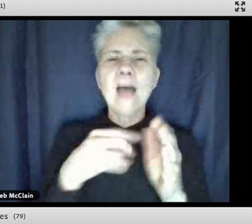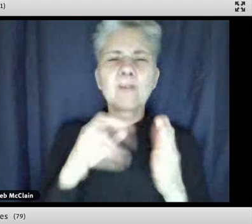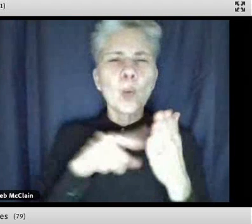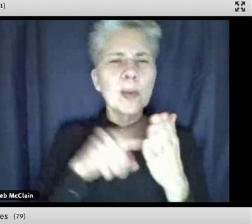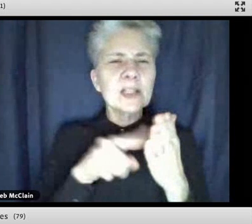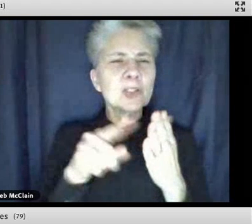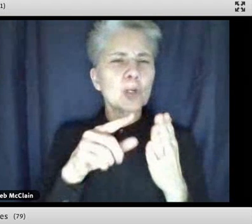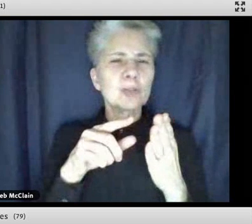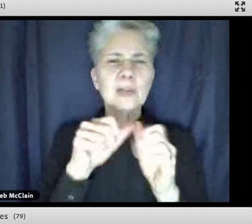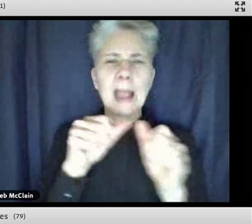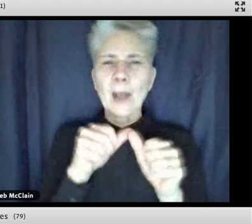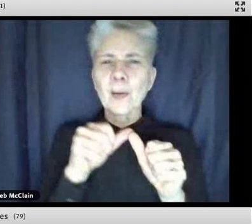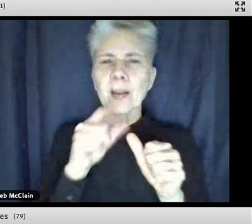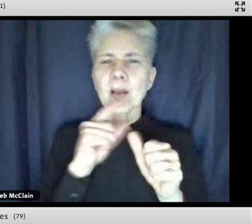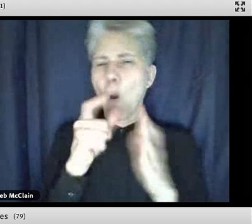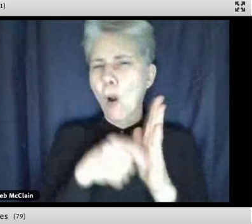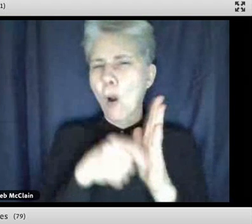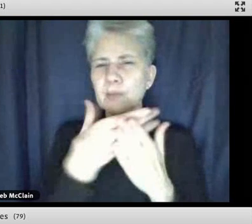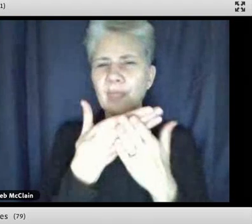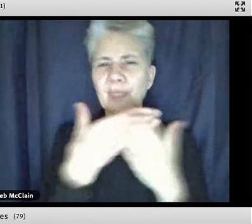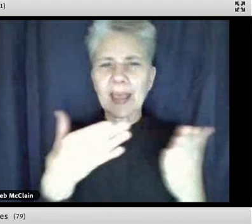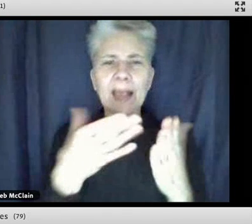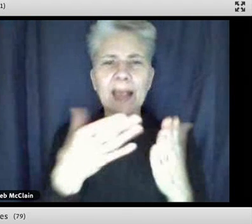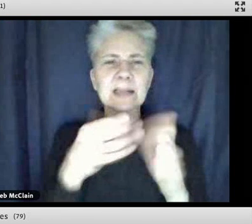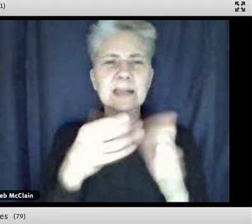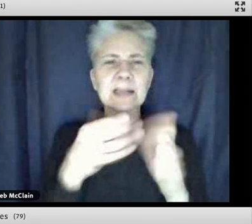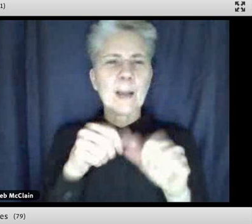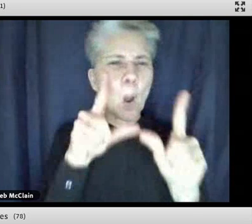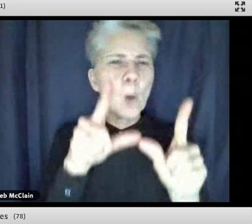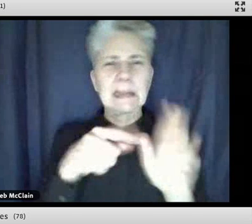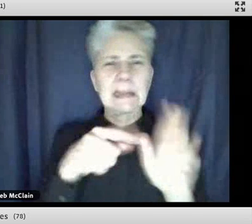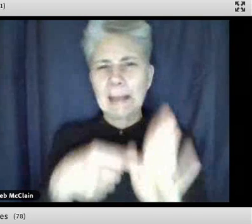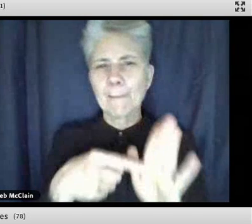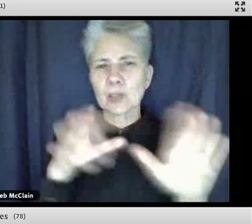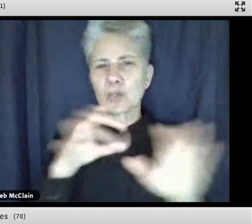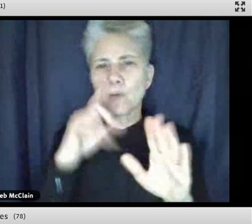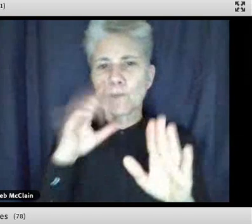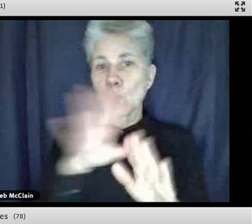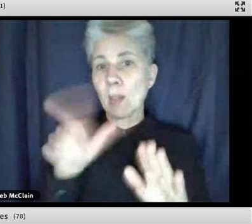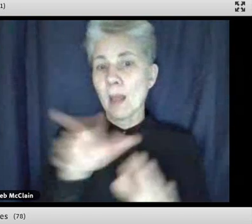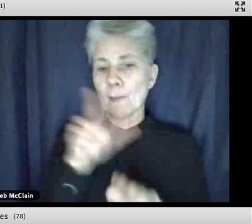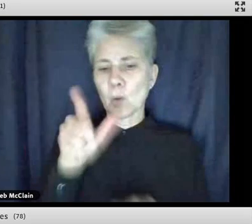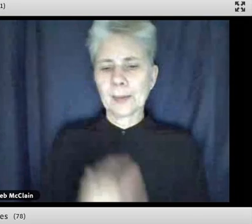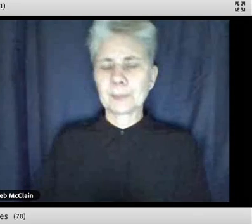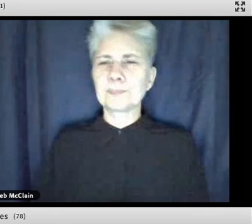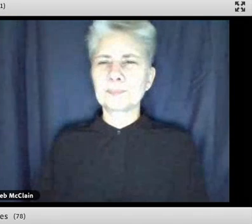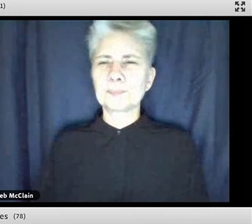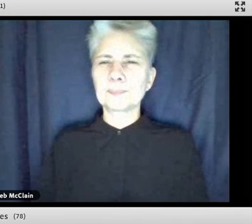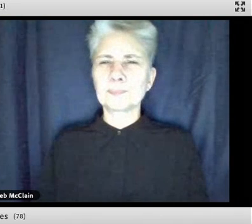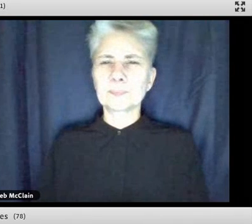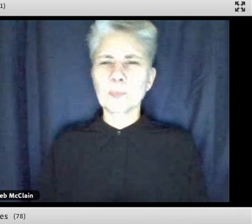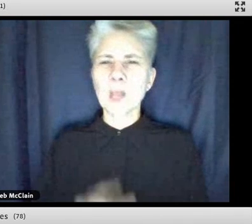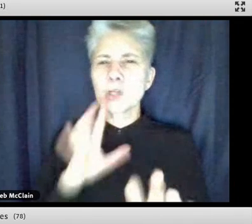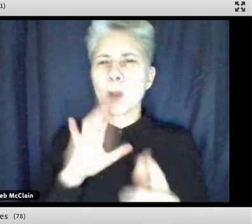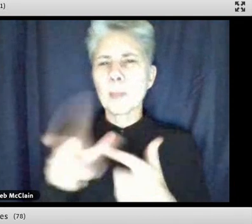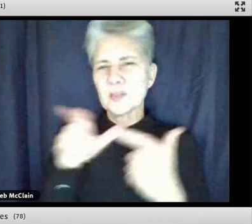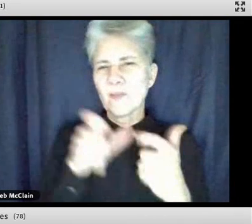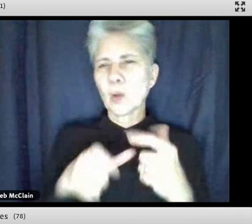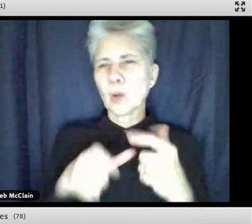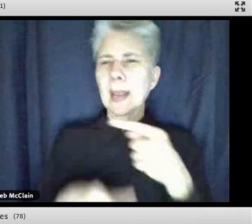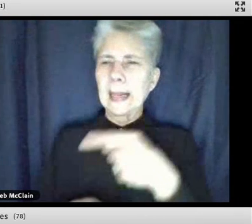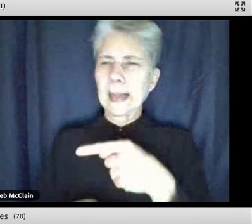there's some articles and things, blog posts, examples that you could do for your library. So I just want to talk about this very quickly, and then I'm going to